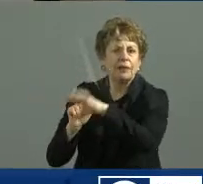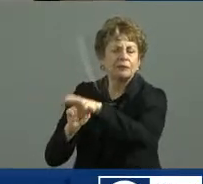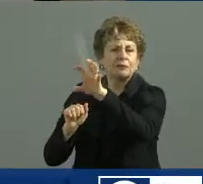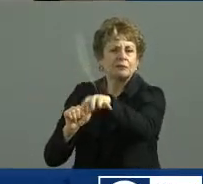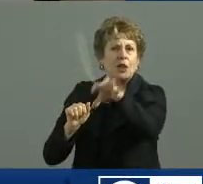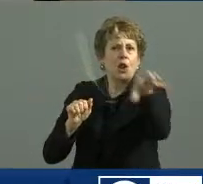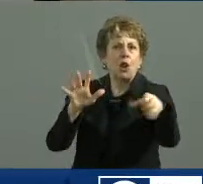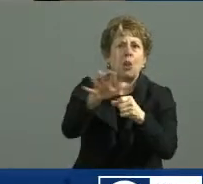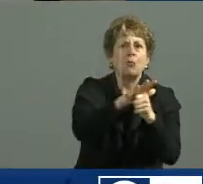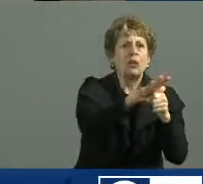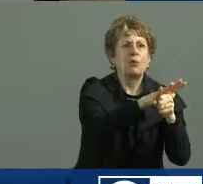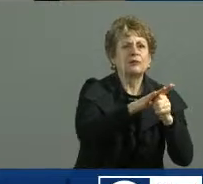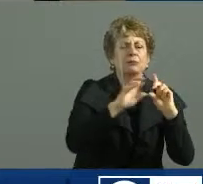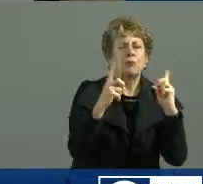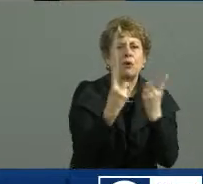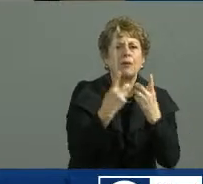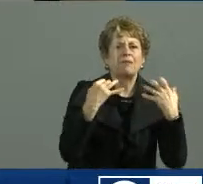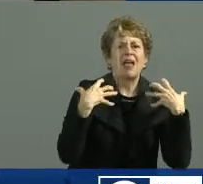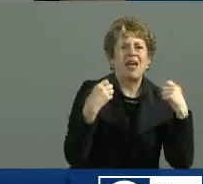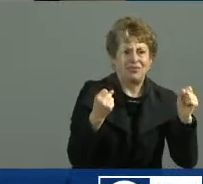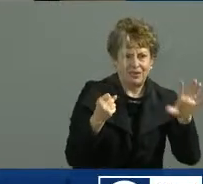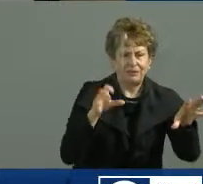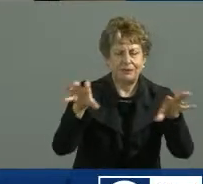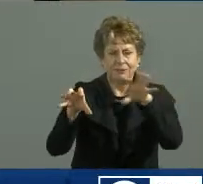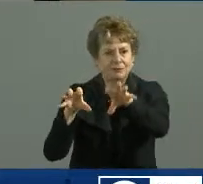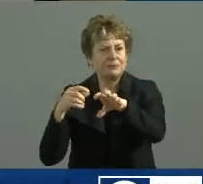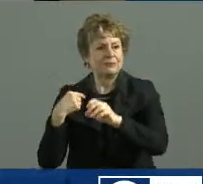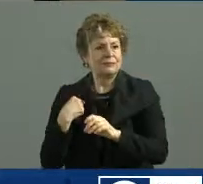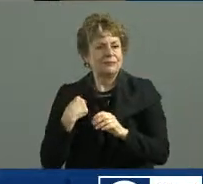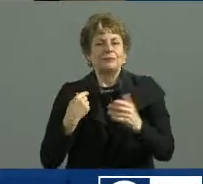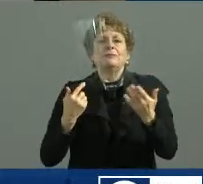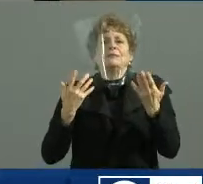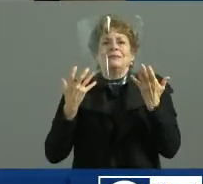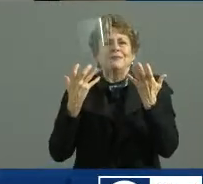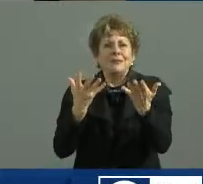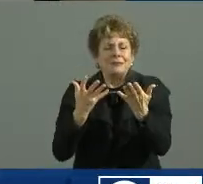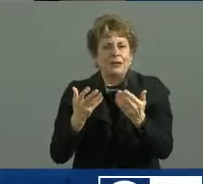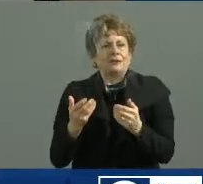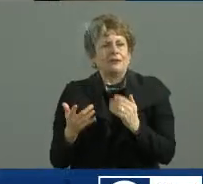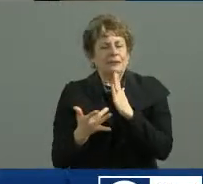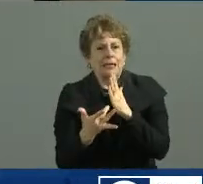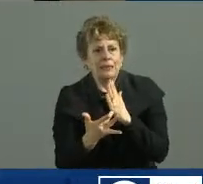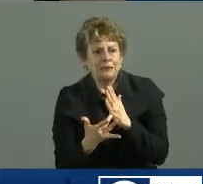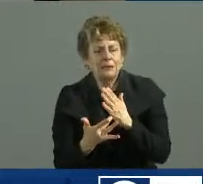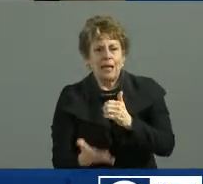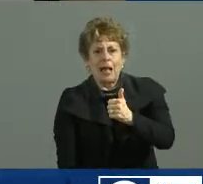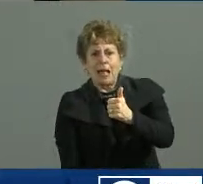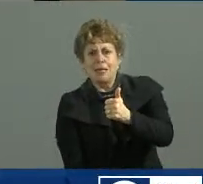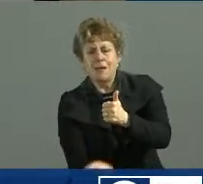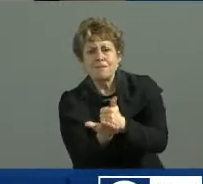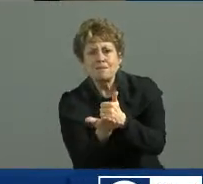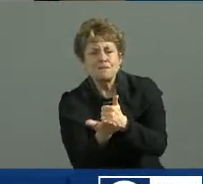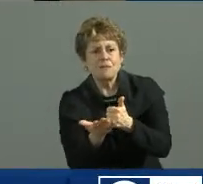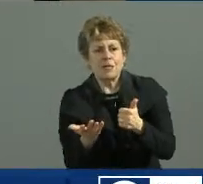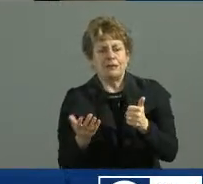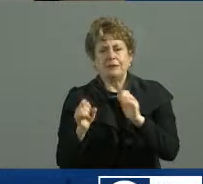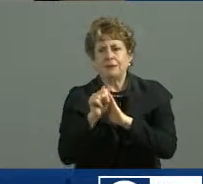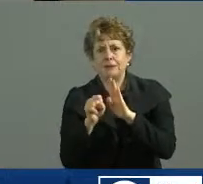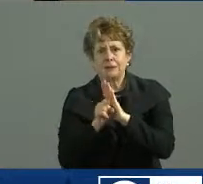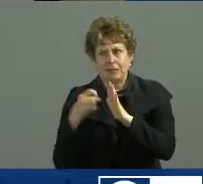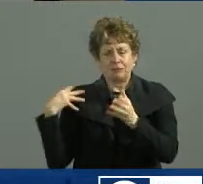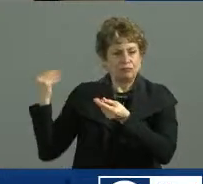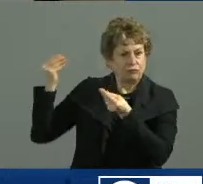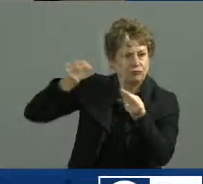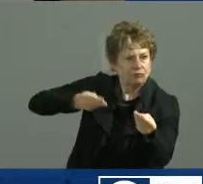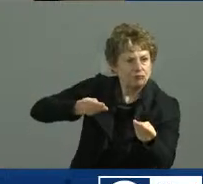Arizonans statewide. ADHS provides technical assistance and support from the state level. Counties do have the